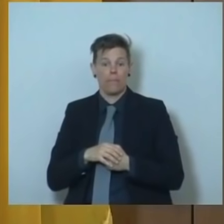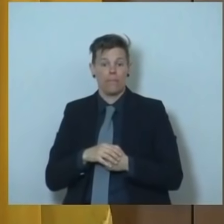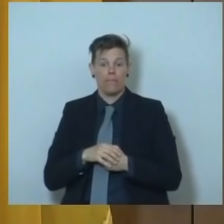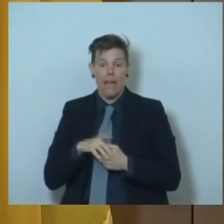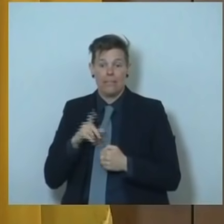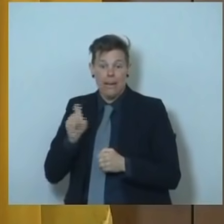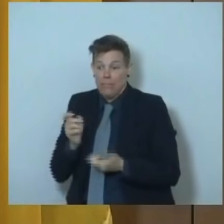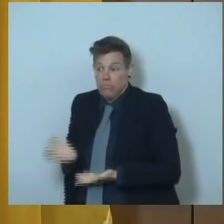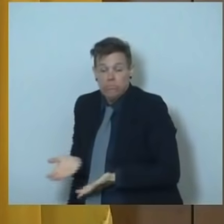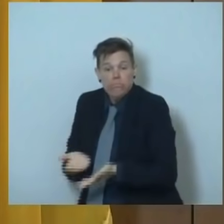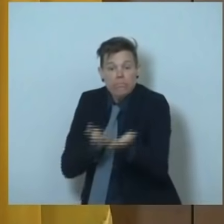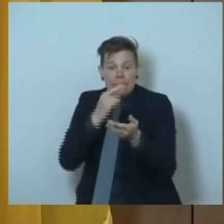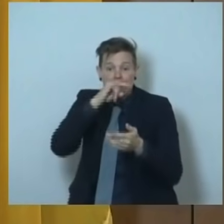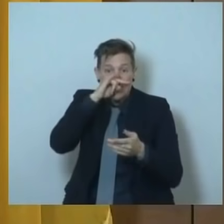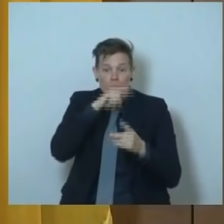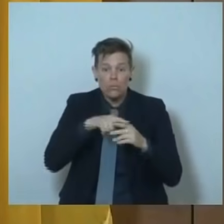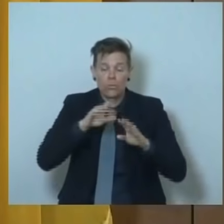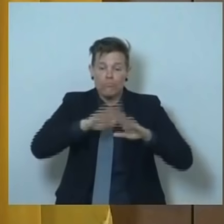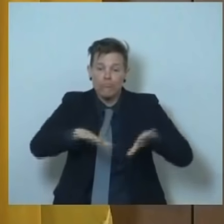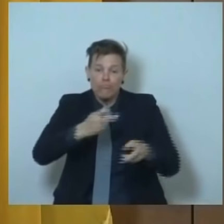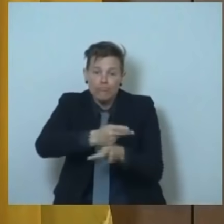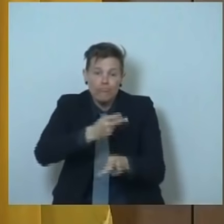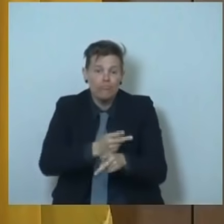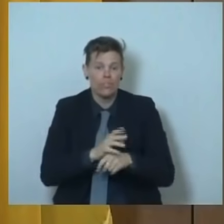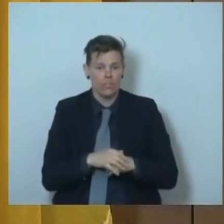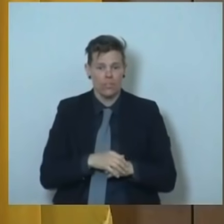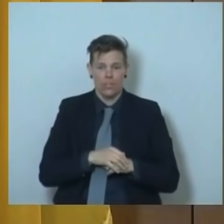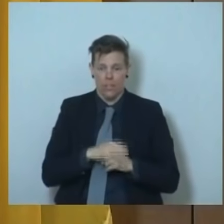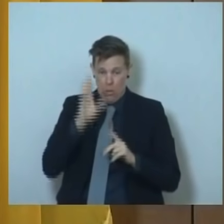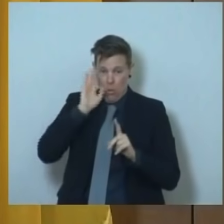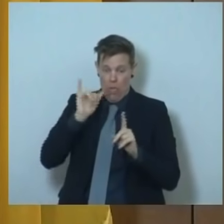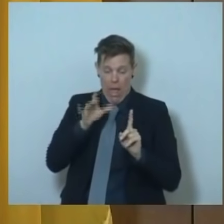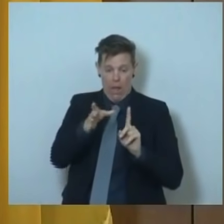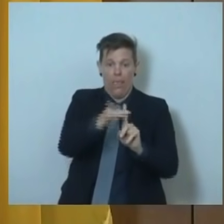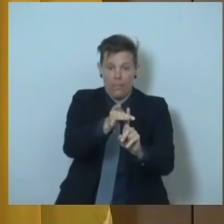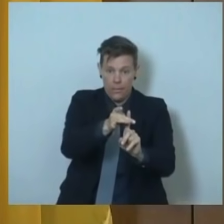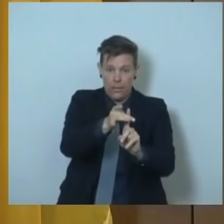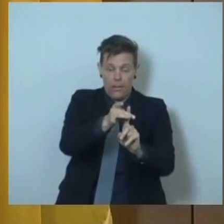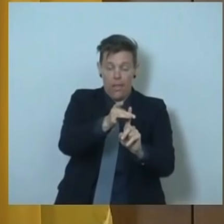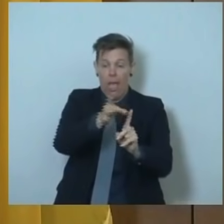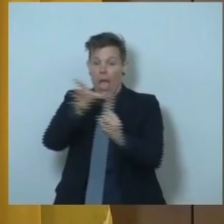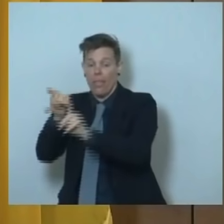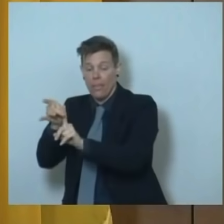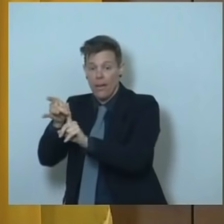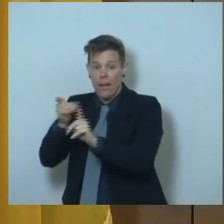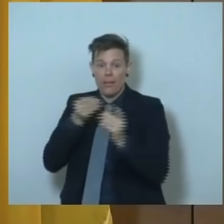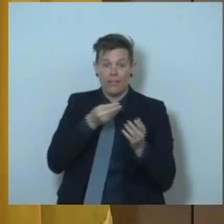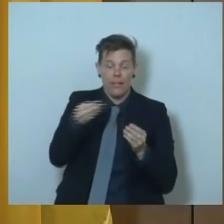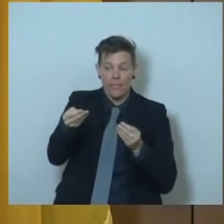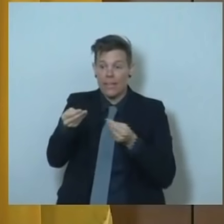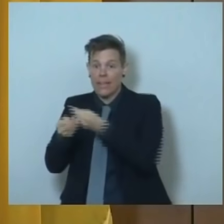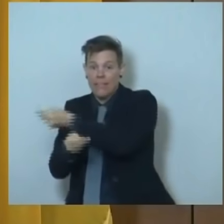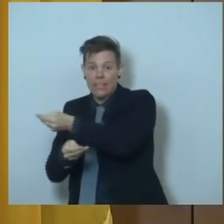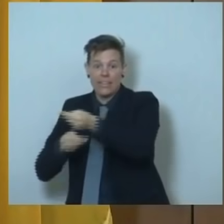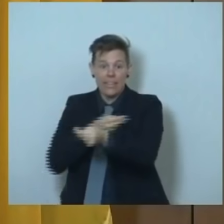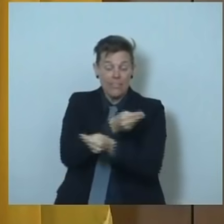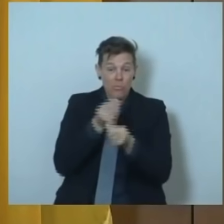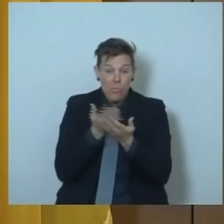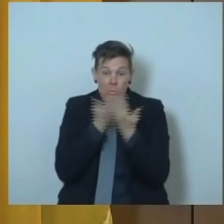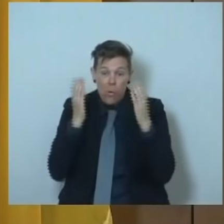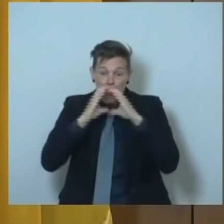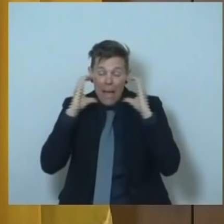center. All of those things are occurring. And when you don't wear a mask, you could have